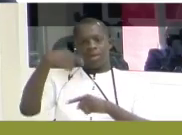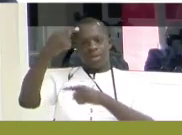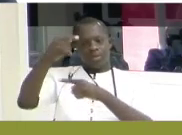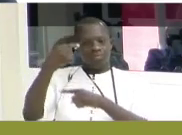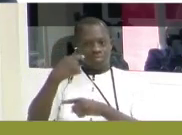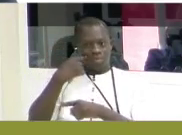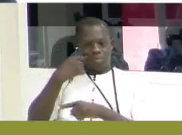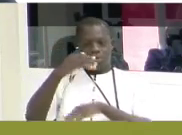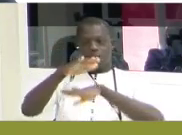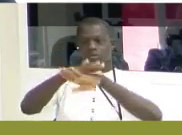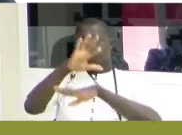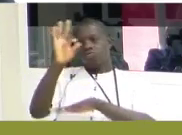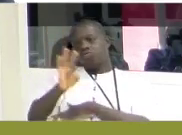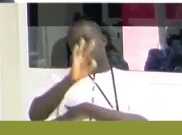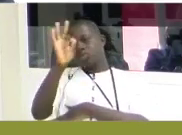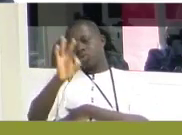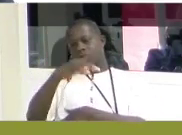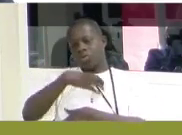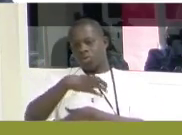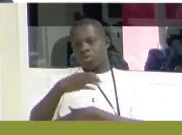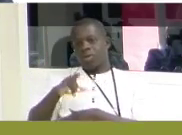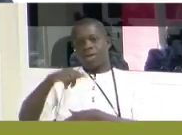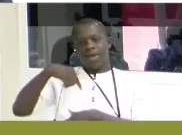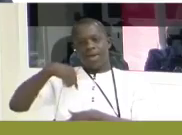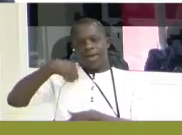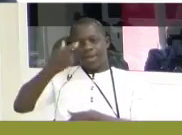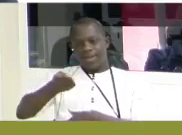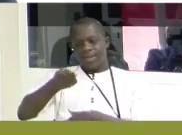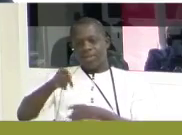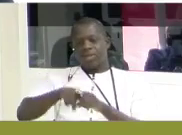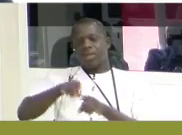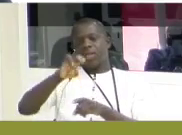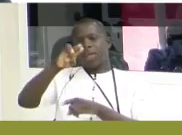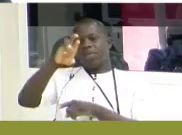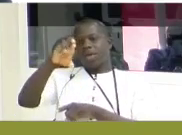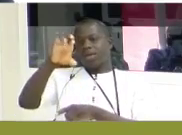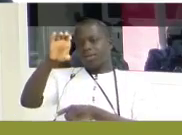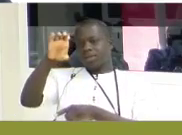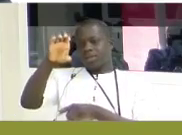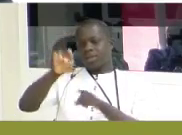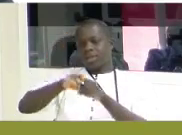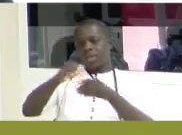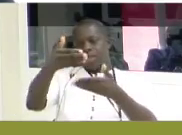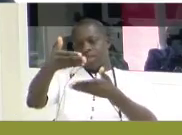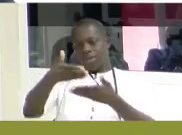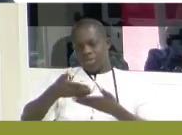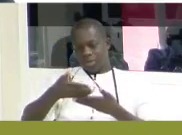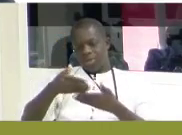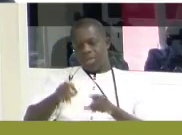was supposed to attend with the public relations officer of the hospital to MRC. They invited RVTH for a function.